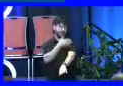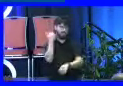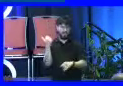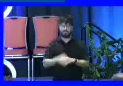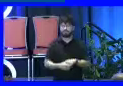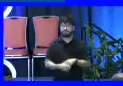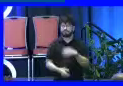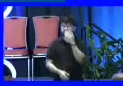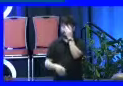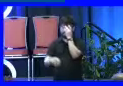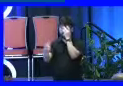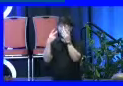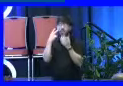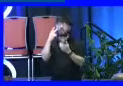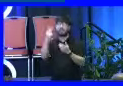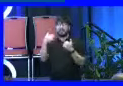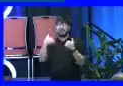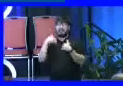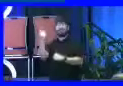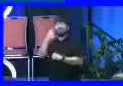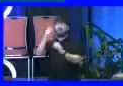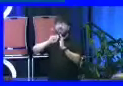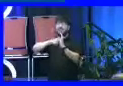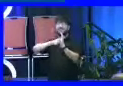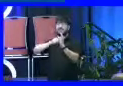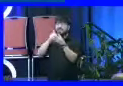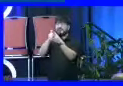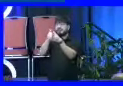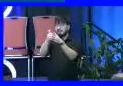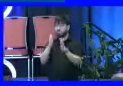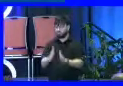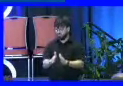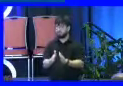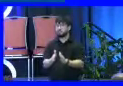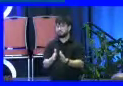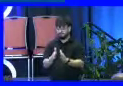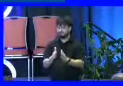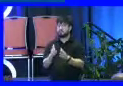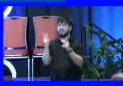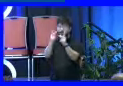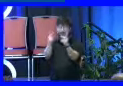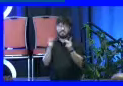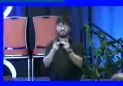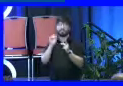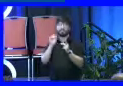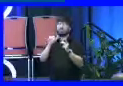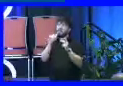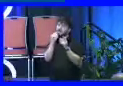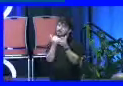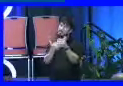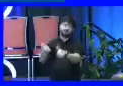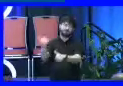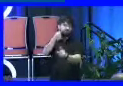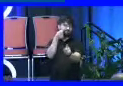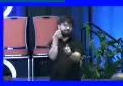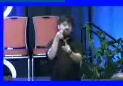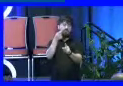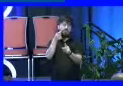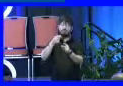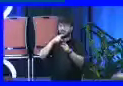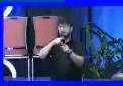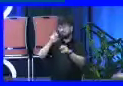And we've seen that having someone in a key leadership position champion your data goals and strategies has been a pivotal factor in whether it happens or